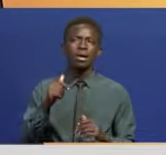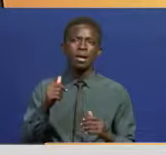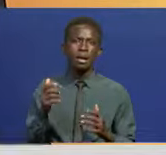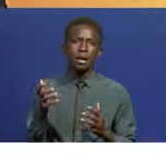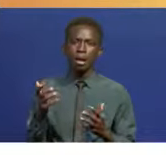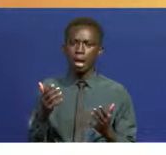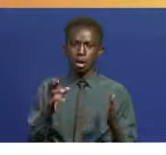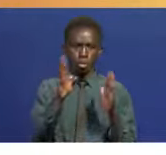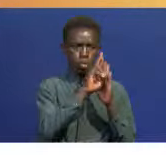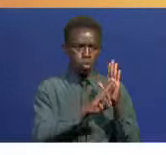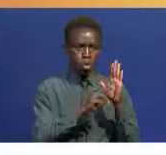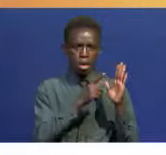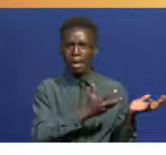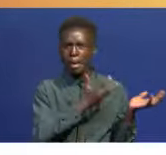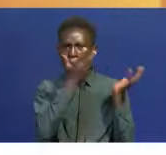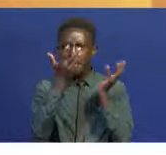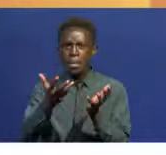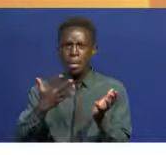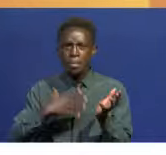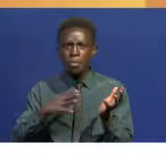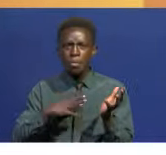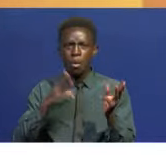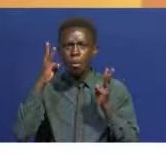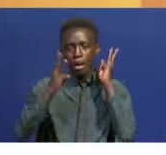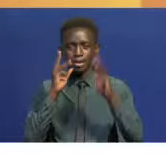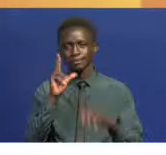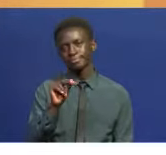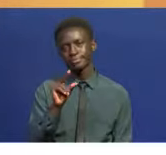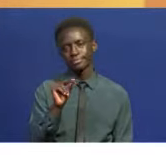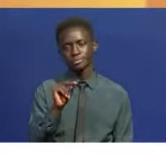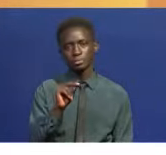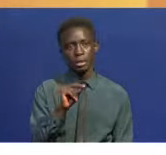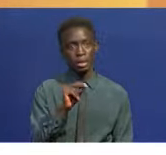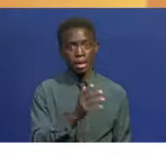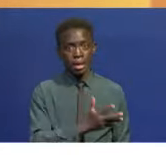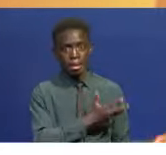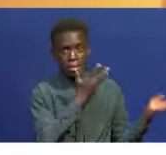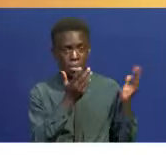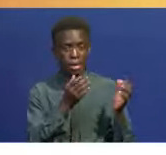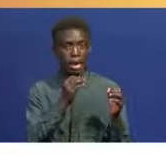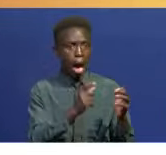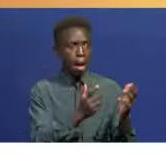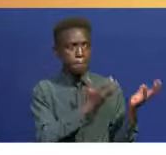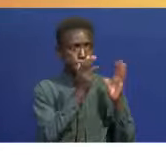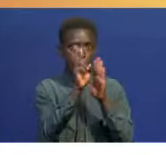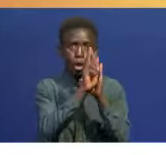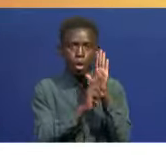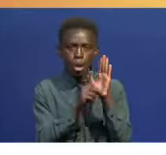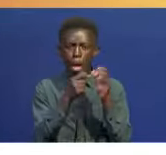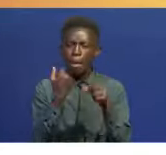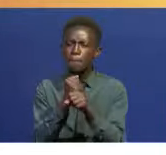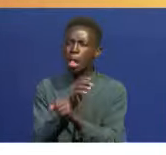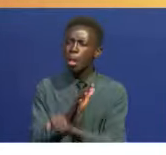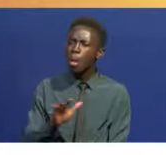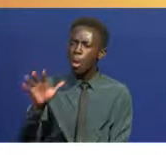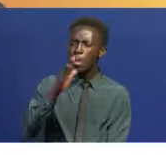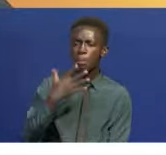insecurity. You know, there is a way we might approach these things. We create more insecurity than it was, and then